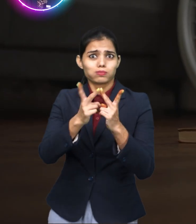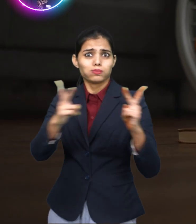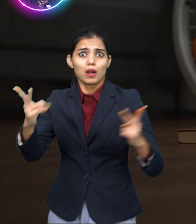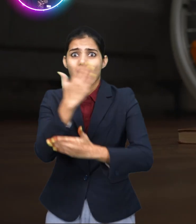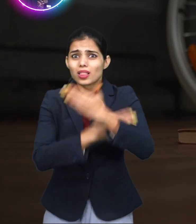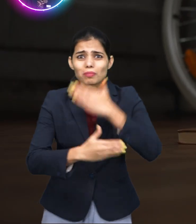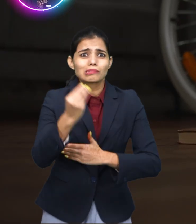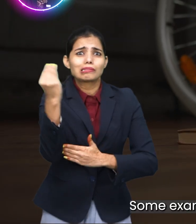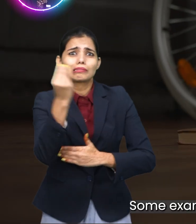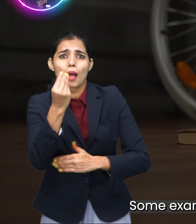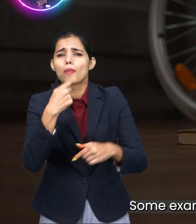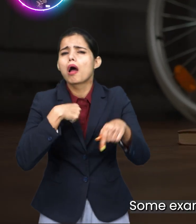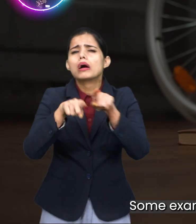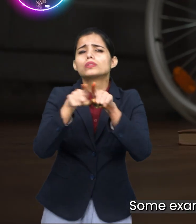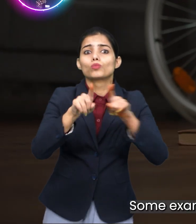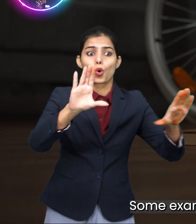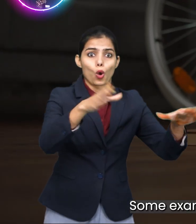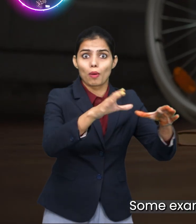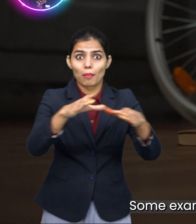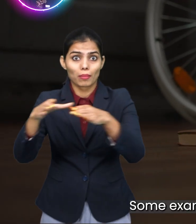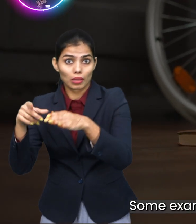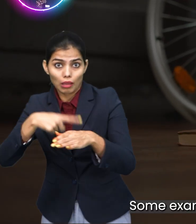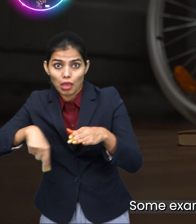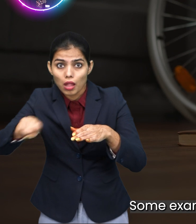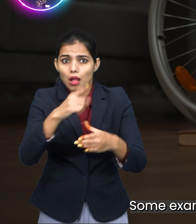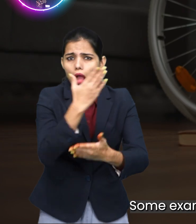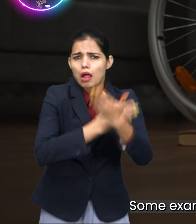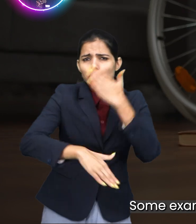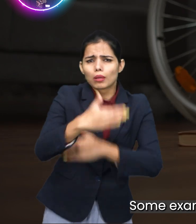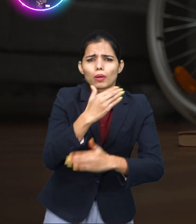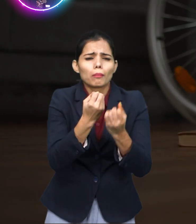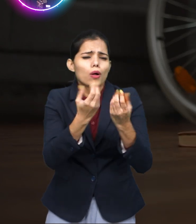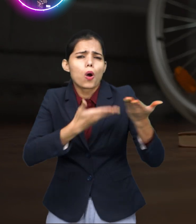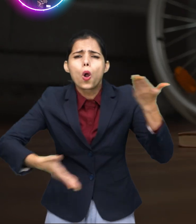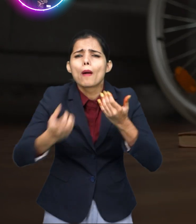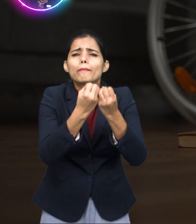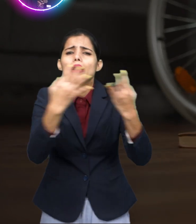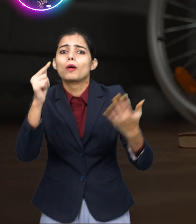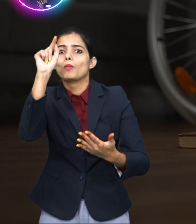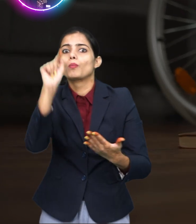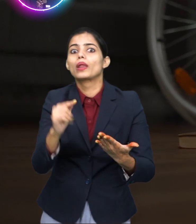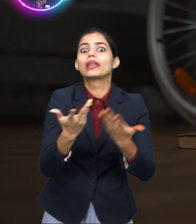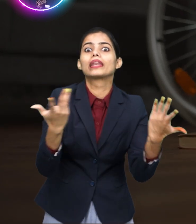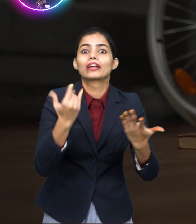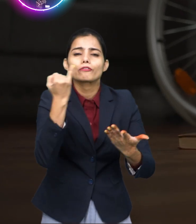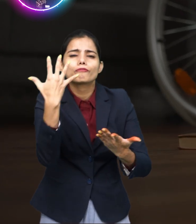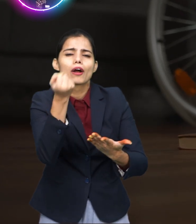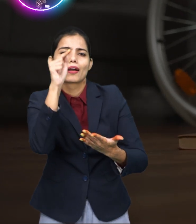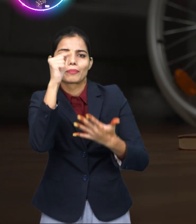Types of disability. Some examples of common disabilities we may find are